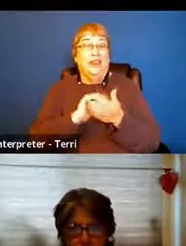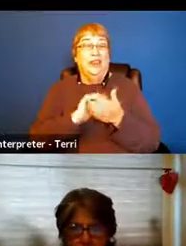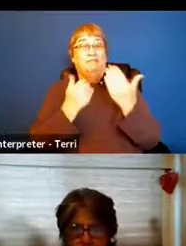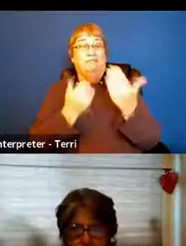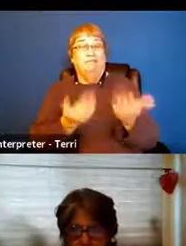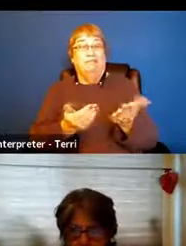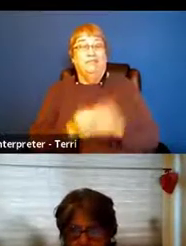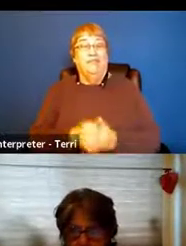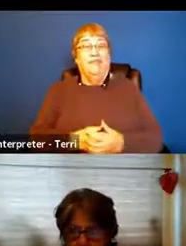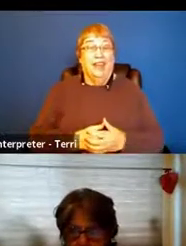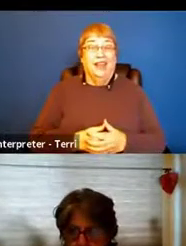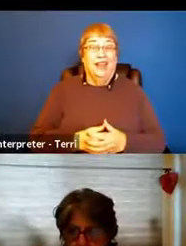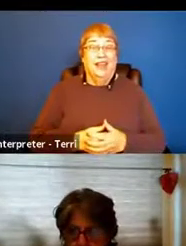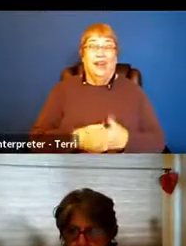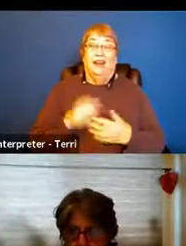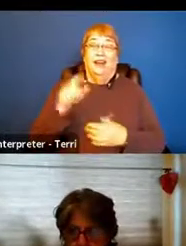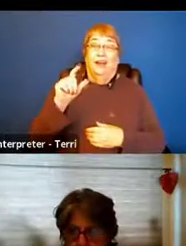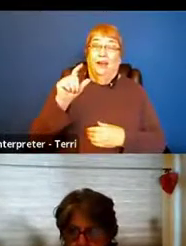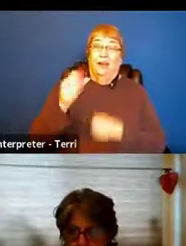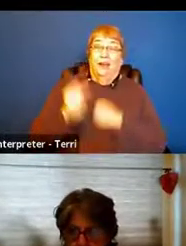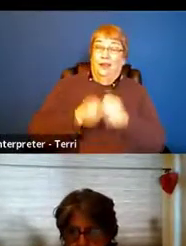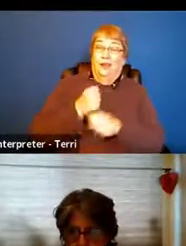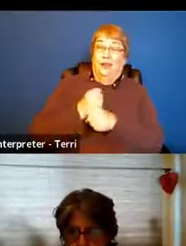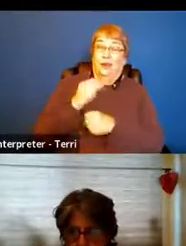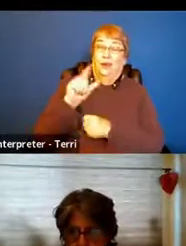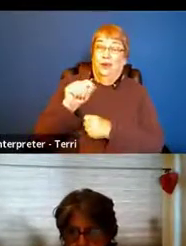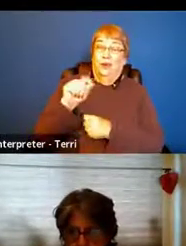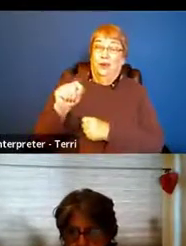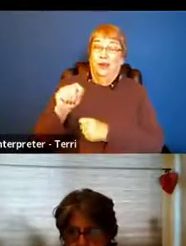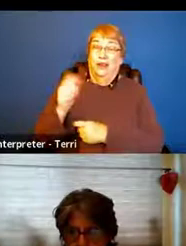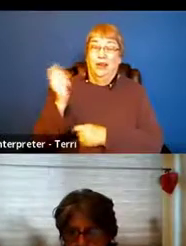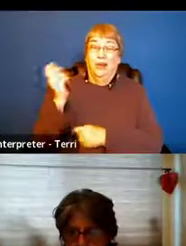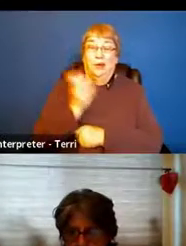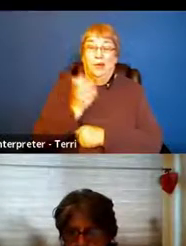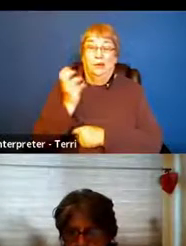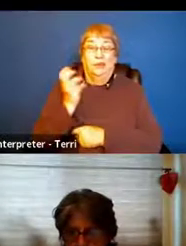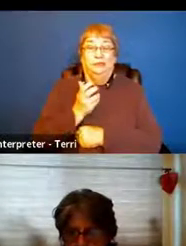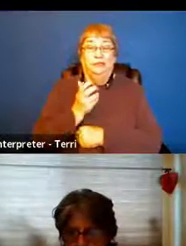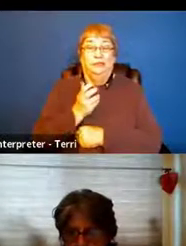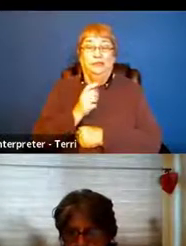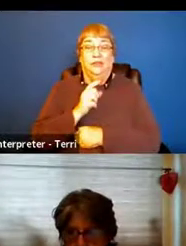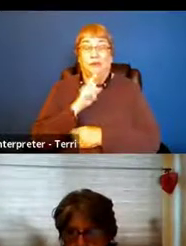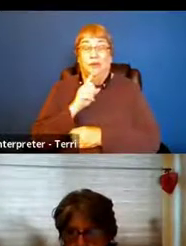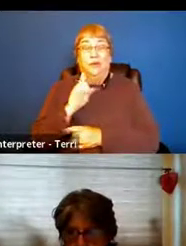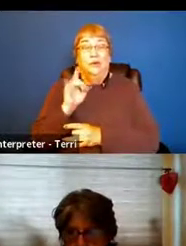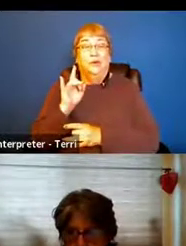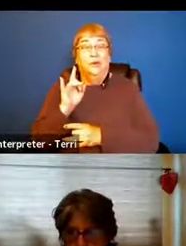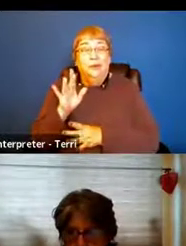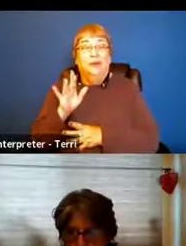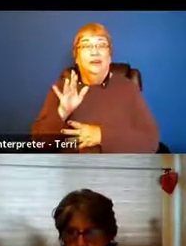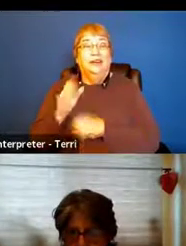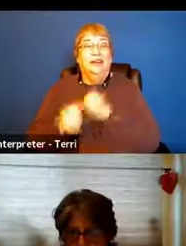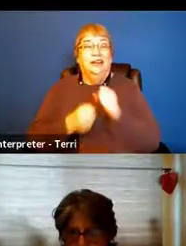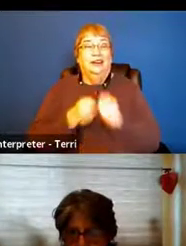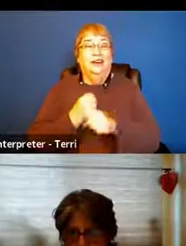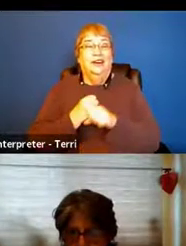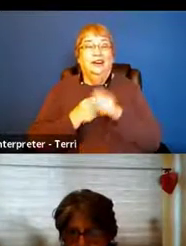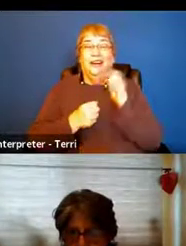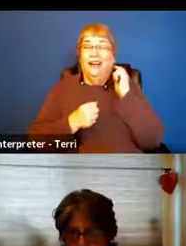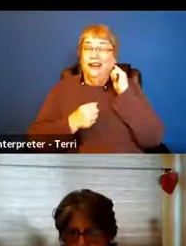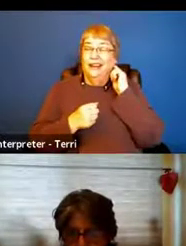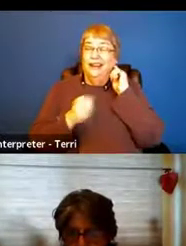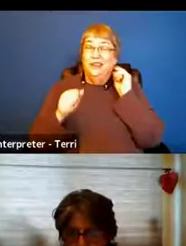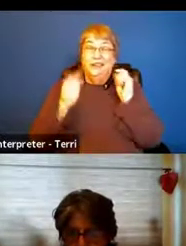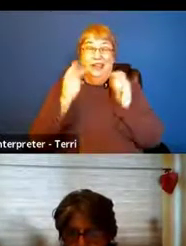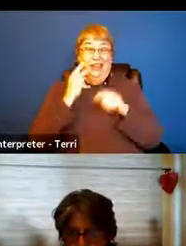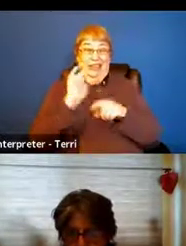So here we are, we're in 2020. And as we all know, it's been quite a doozy of a year. As you can